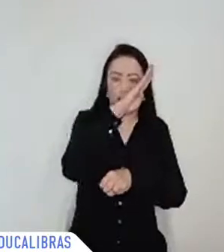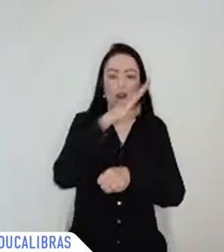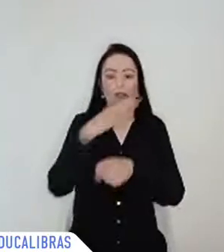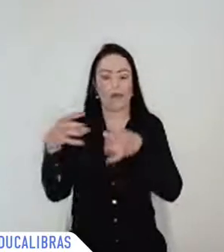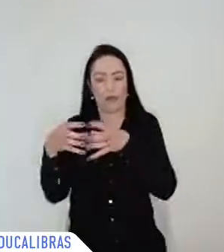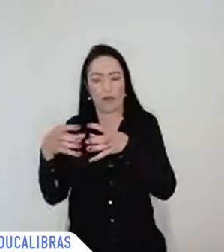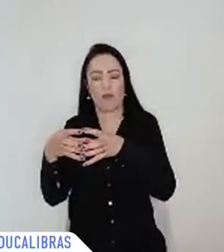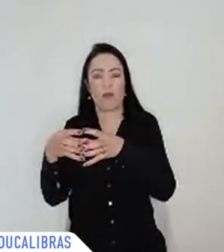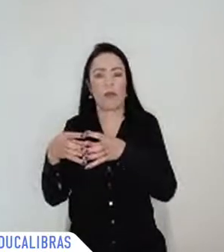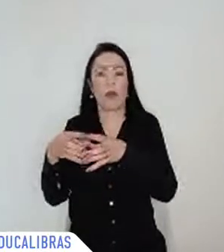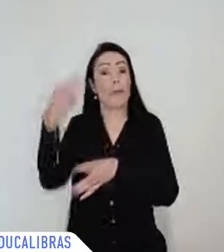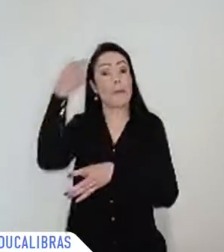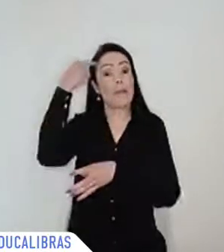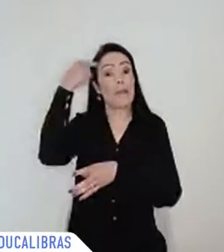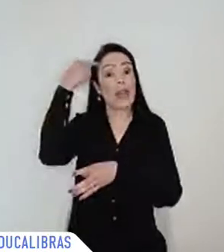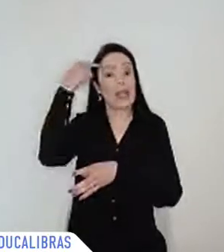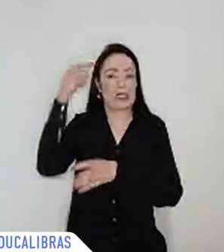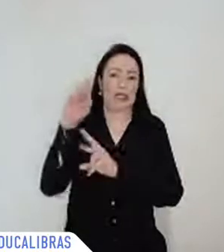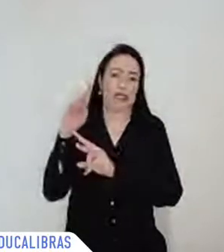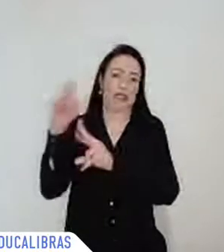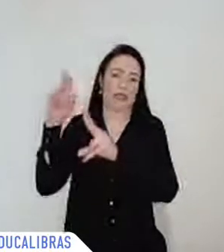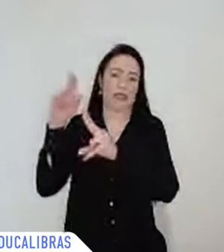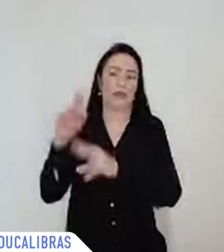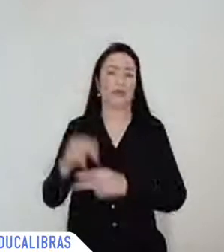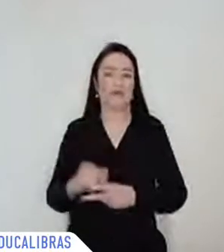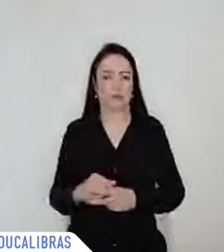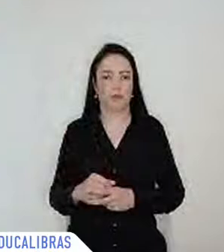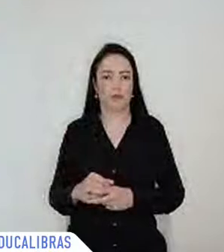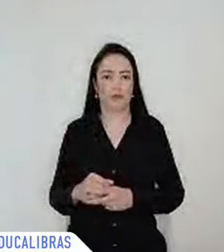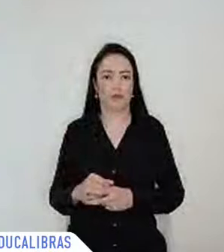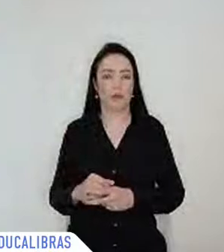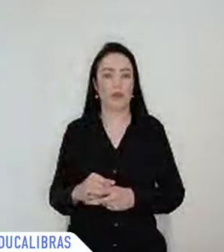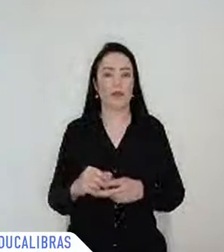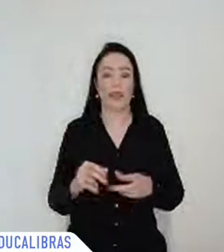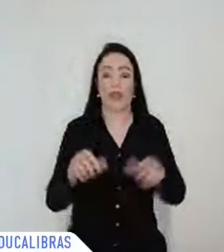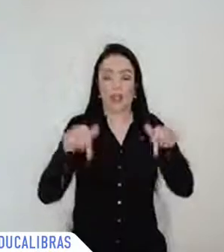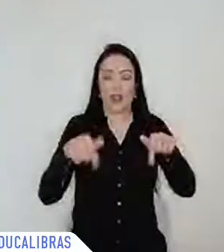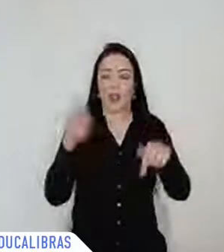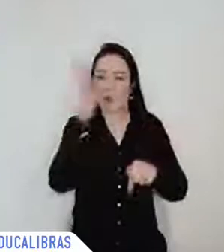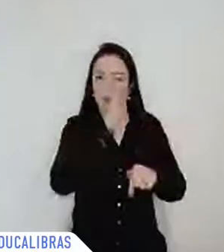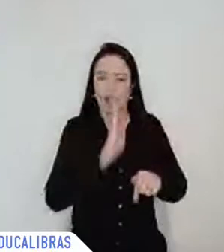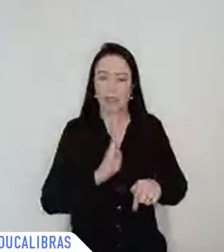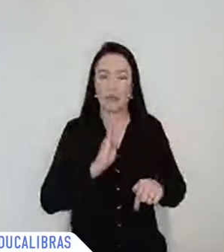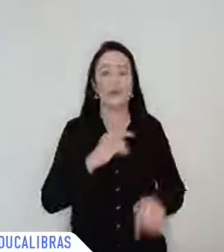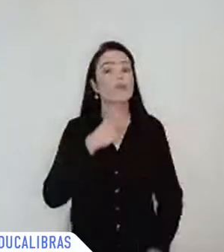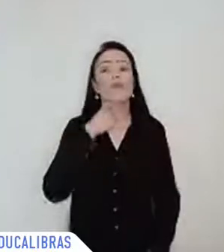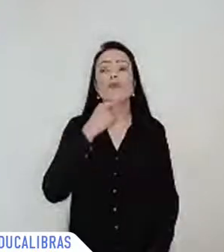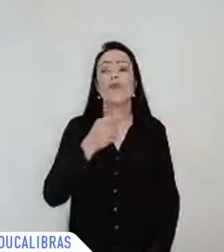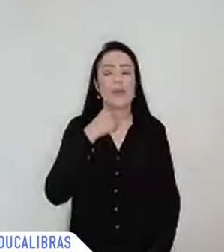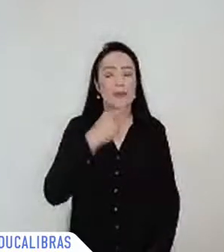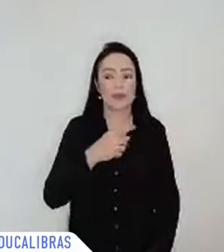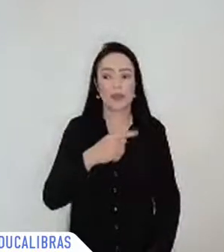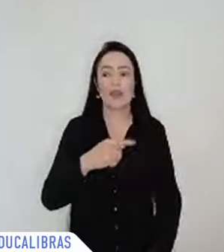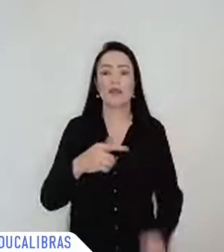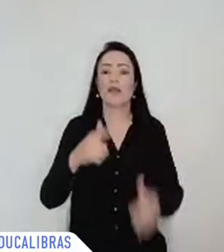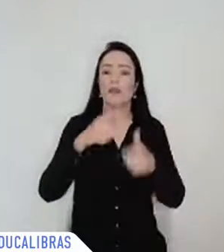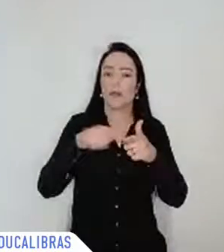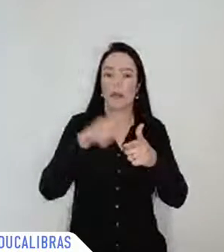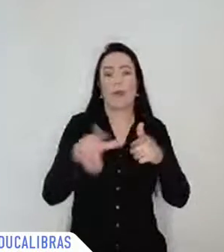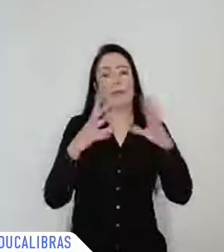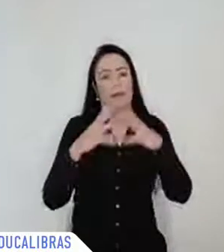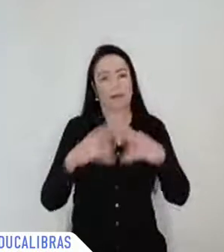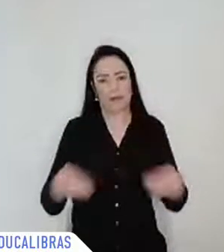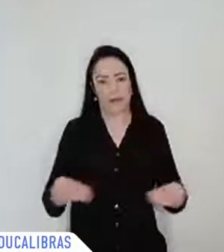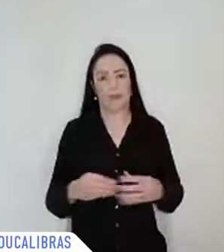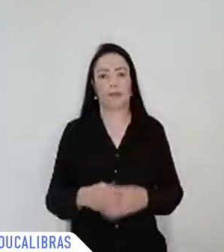And this is the deep Brazil that we are unable to solve. And the Brazilian Republic was